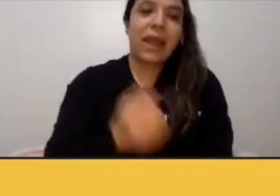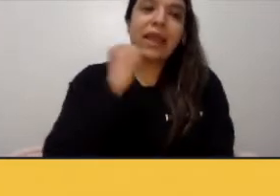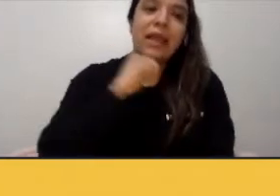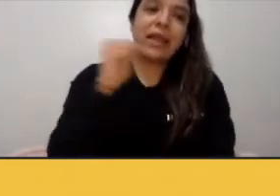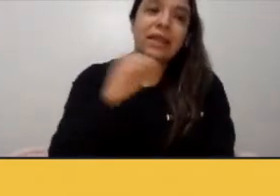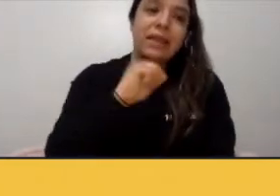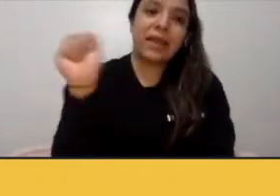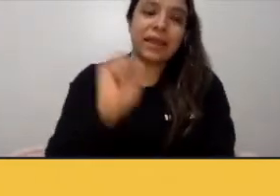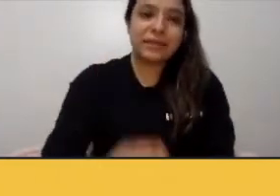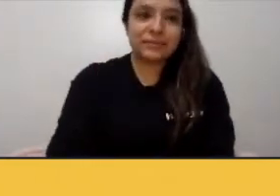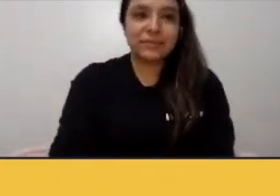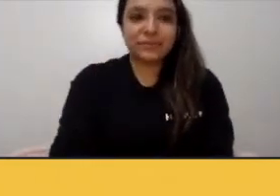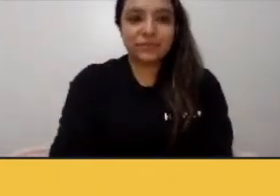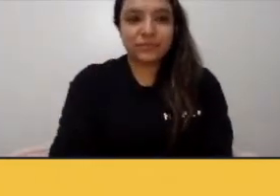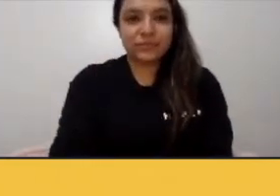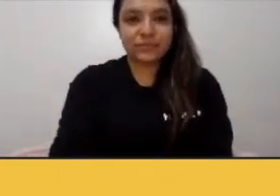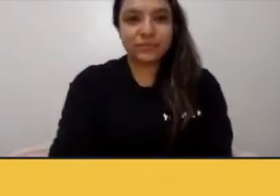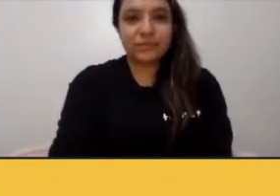I-N-K, ink.